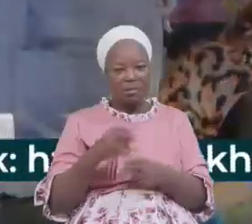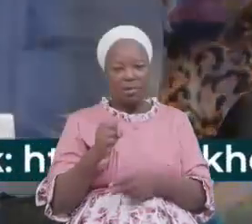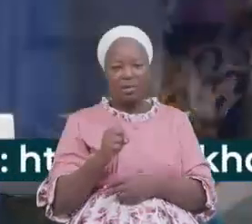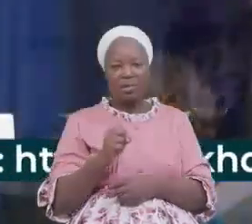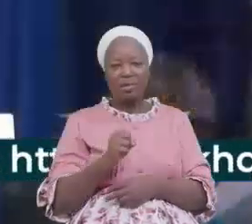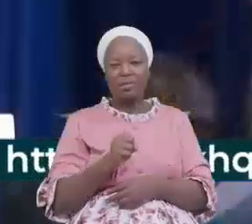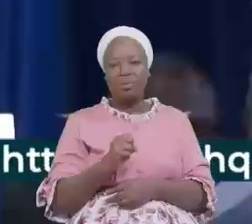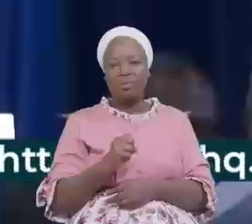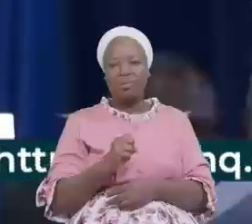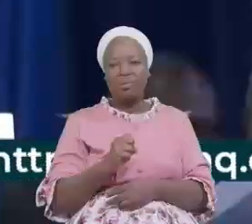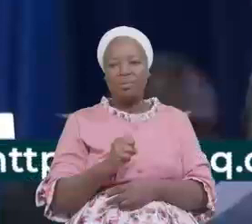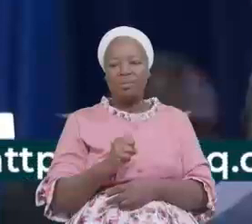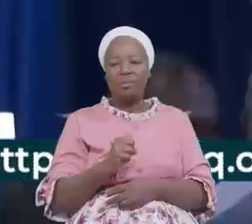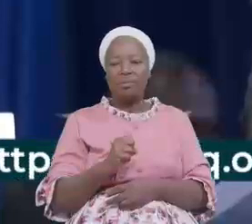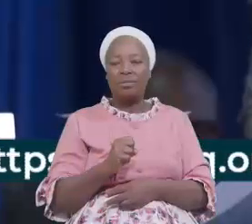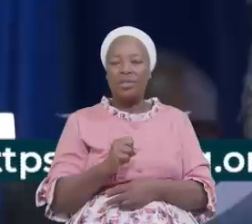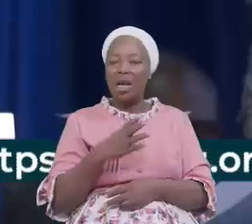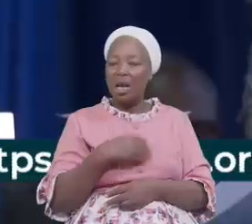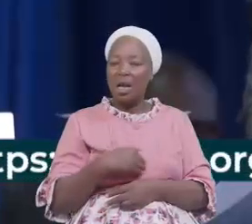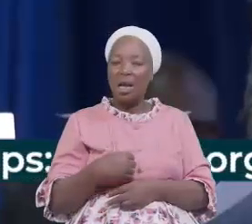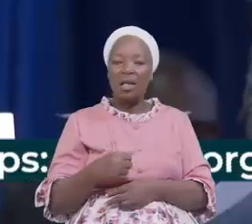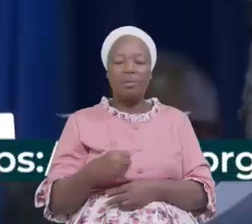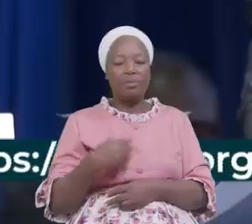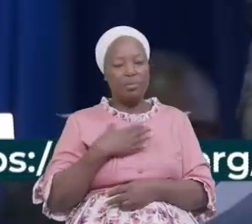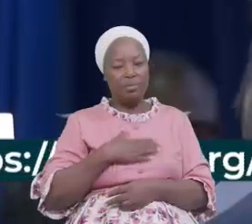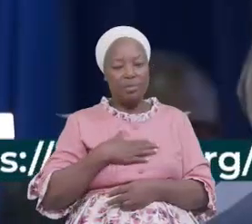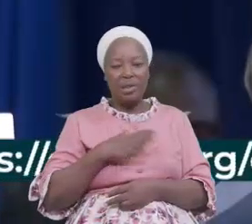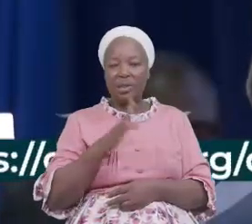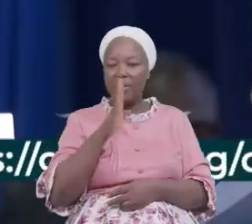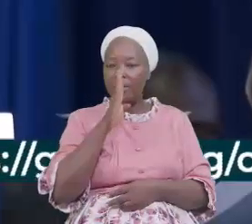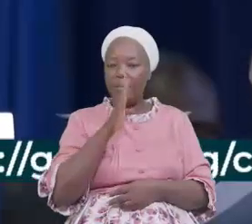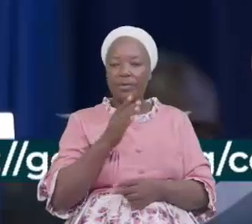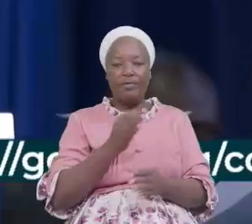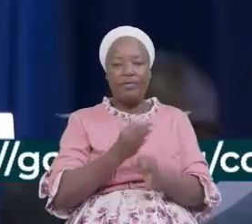And make sure that you are sincere with all what you are doing.